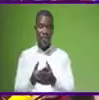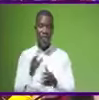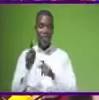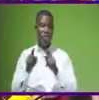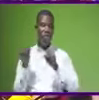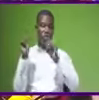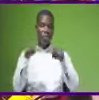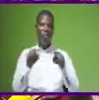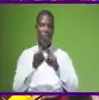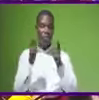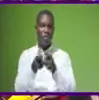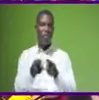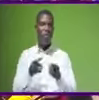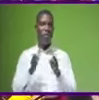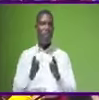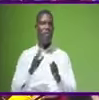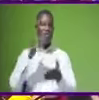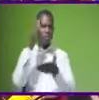Yes.